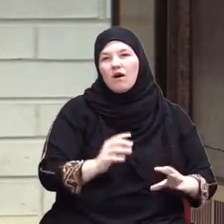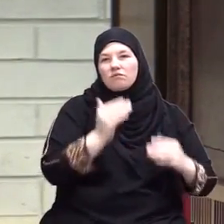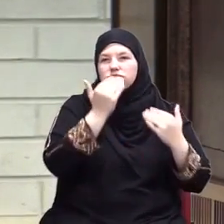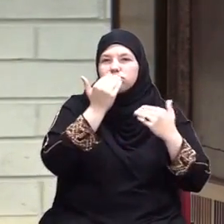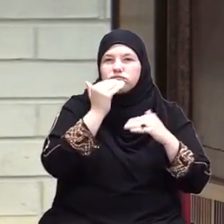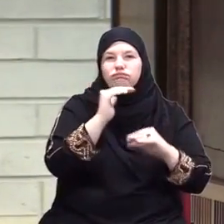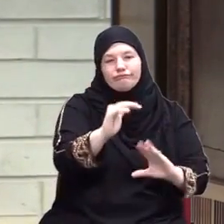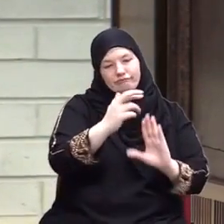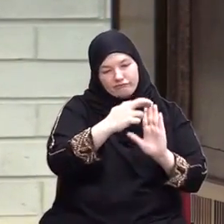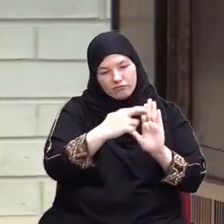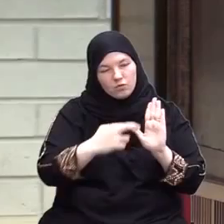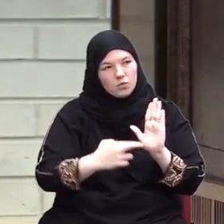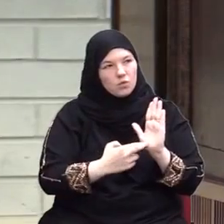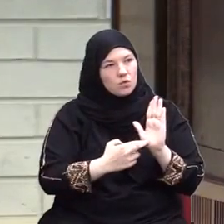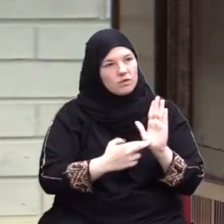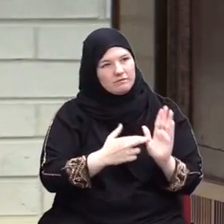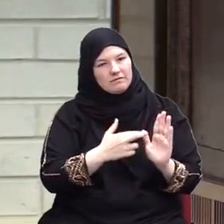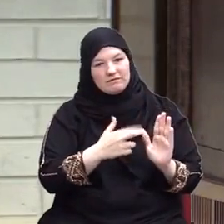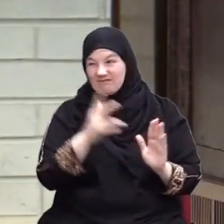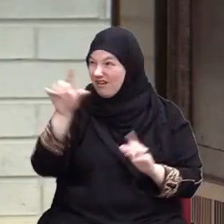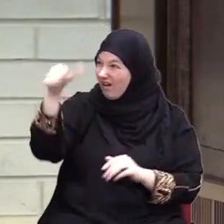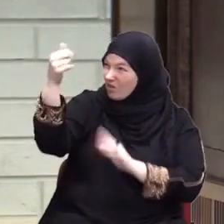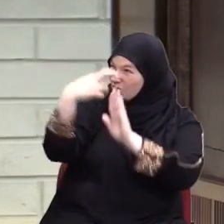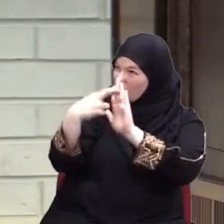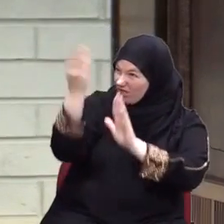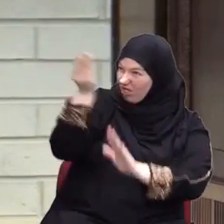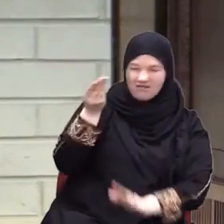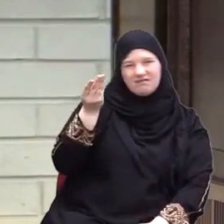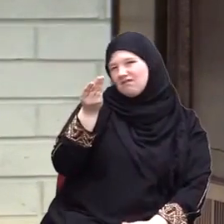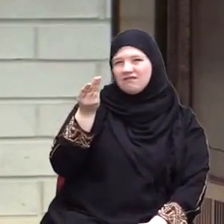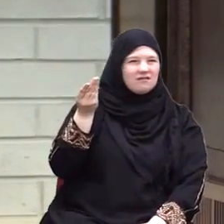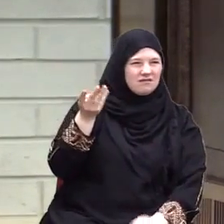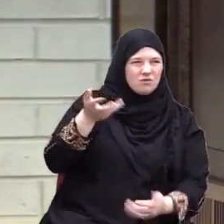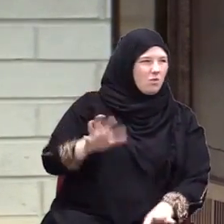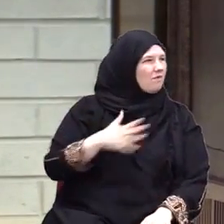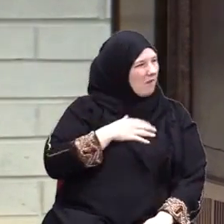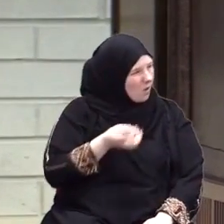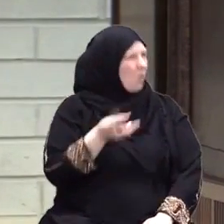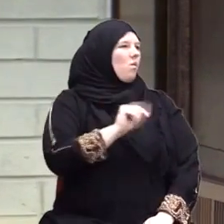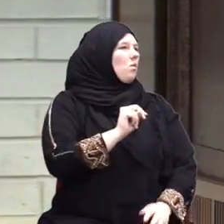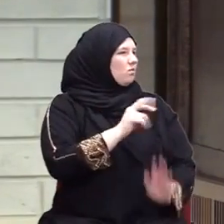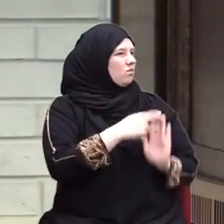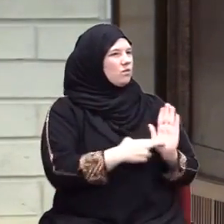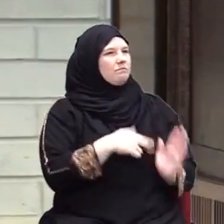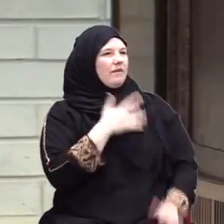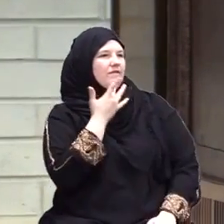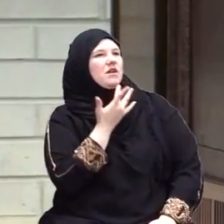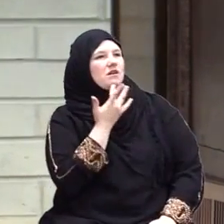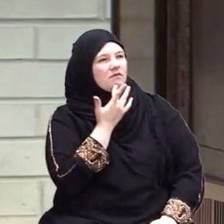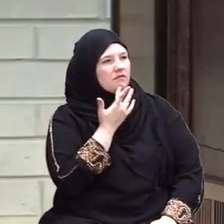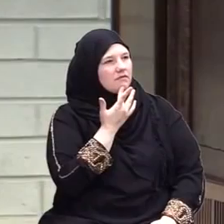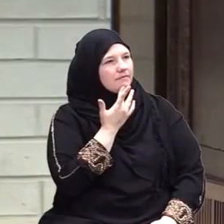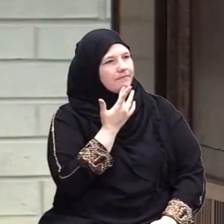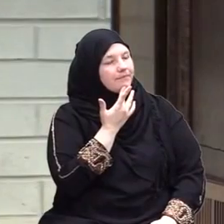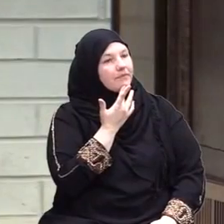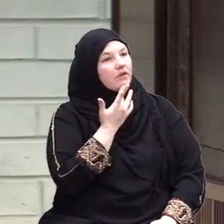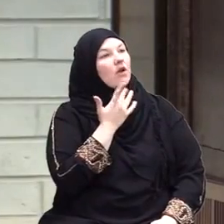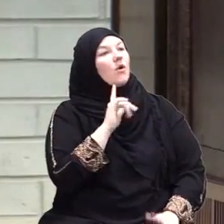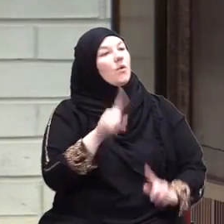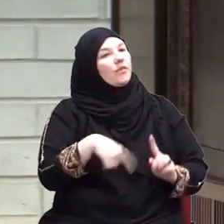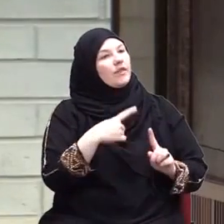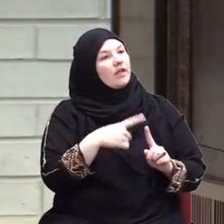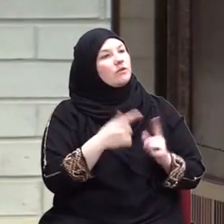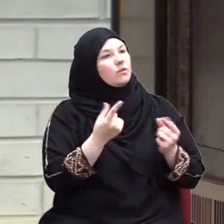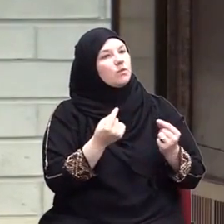by rules other than their own. That is fisq. So when the push comes to shove, they break